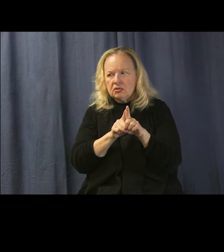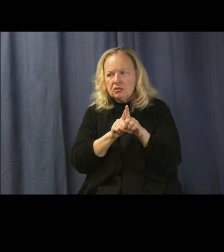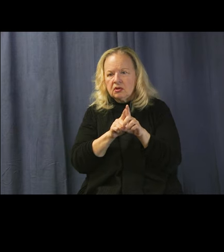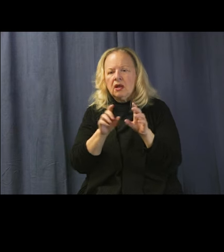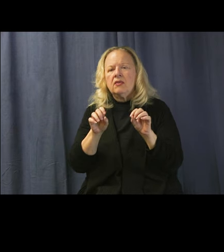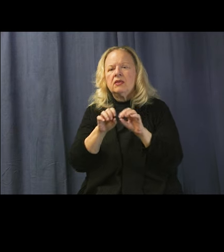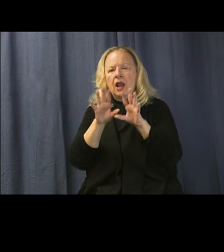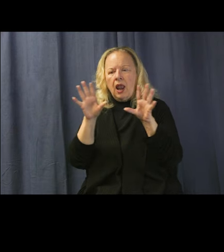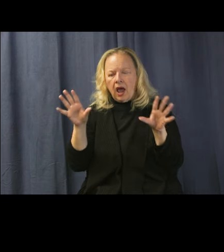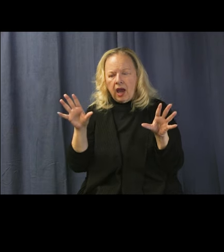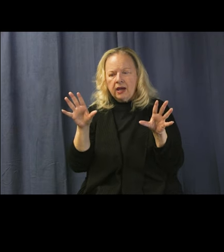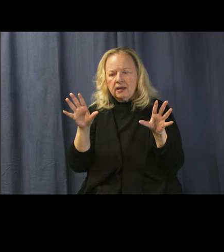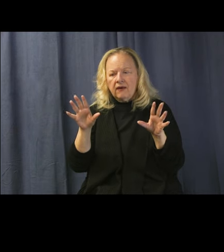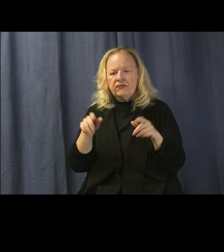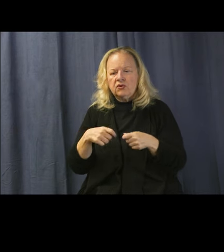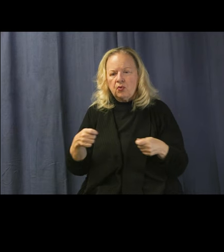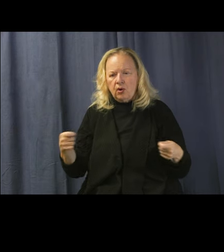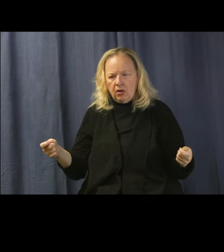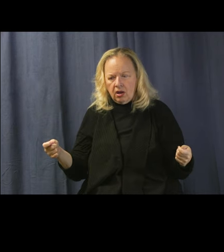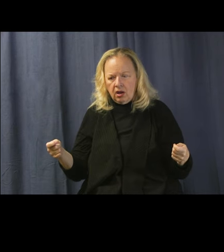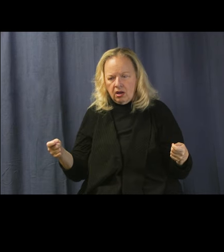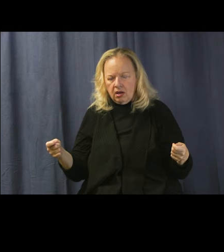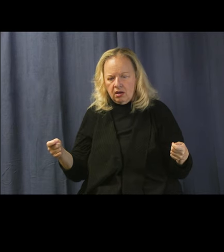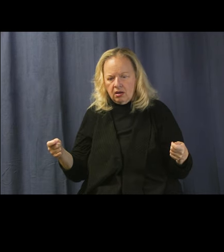The light was the light of the Torah.